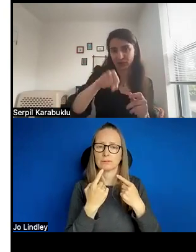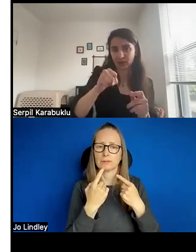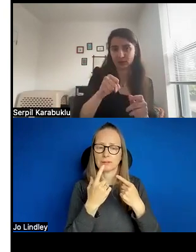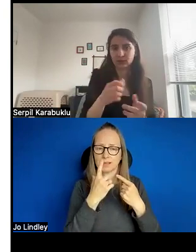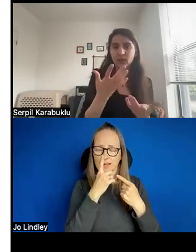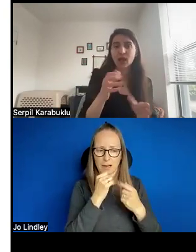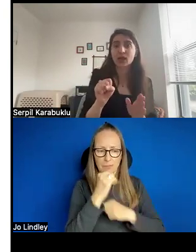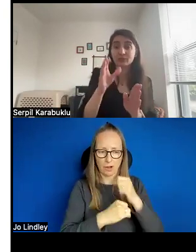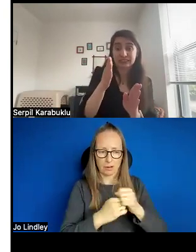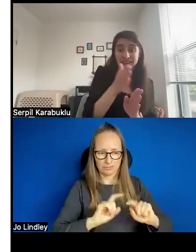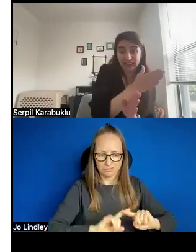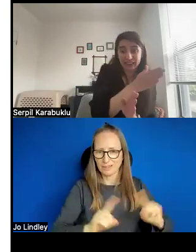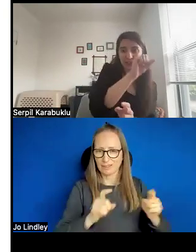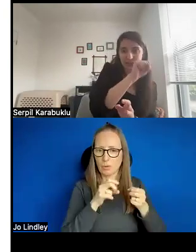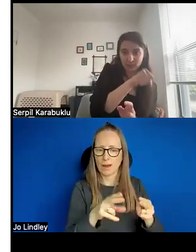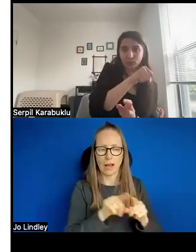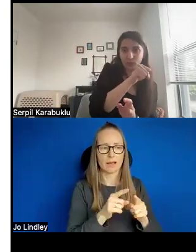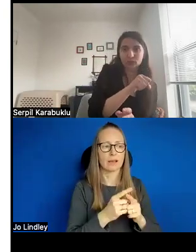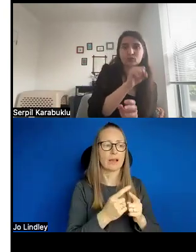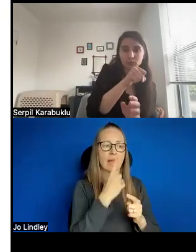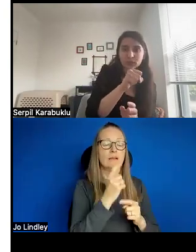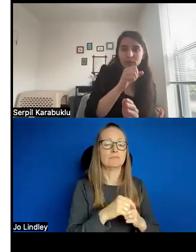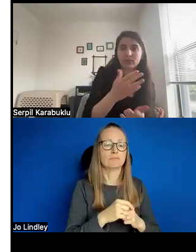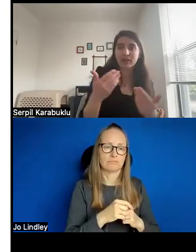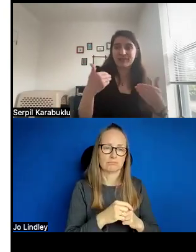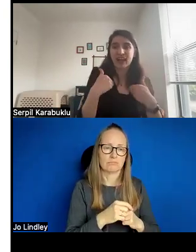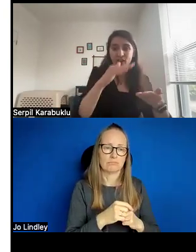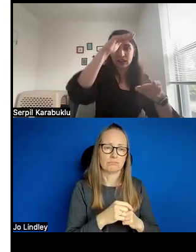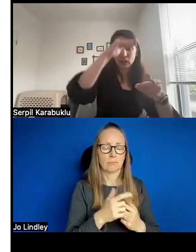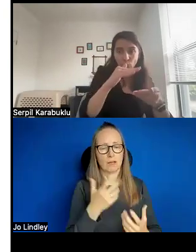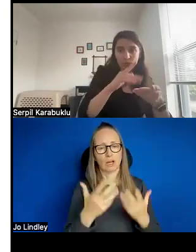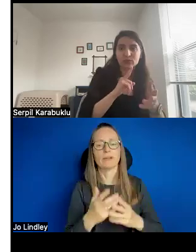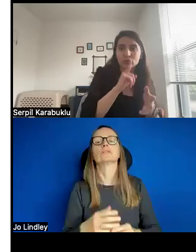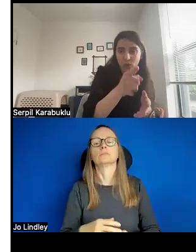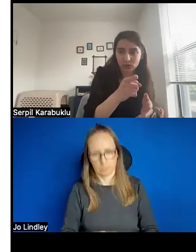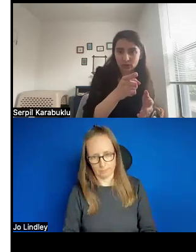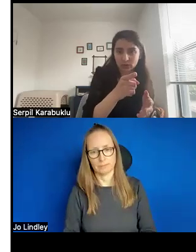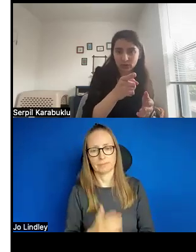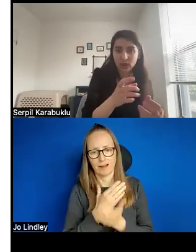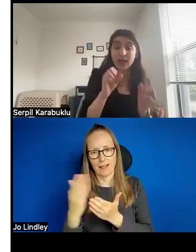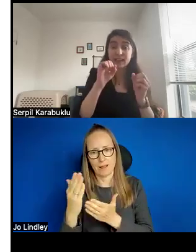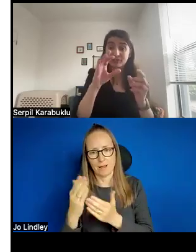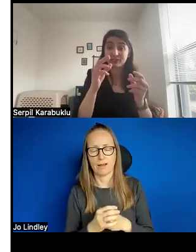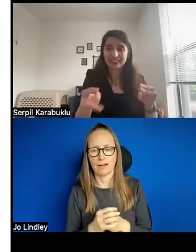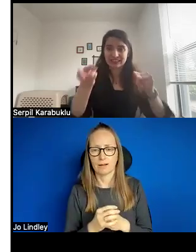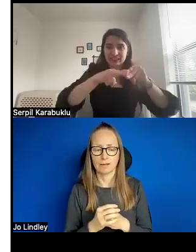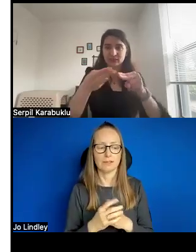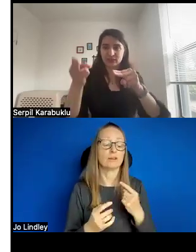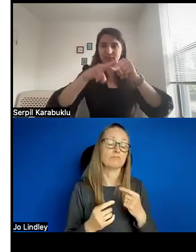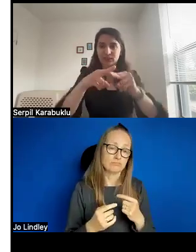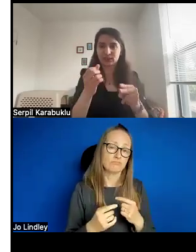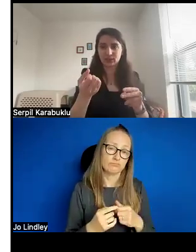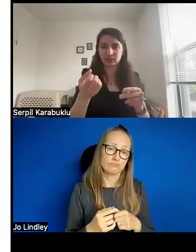occur differently, like smaller repetitive versus single and clear. And with these smaller and